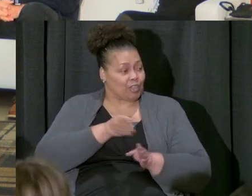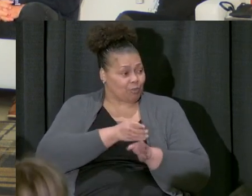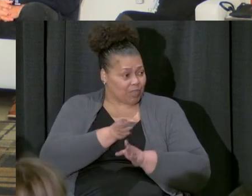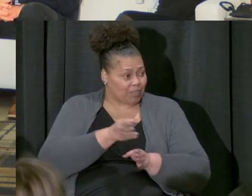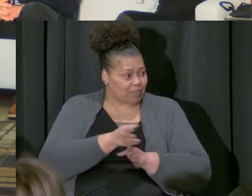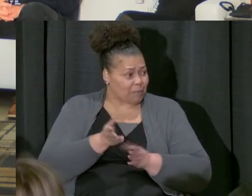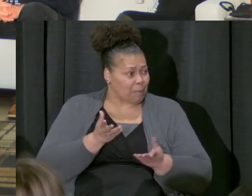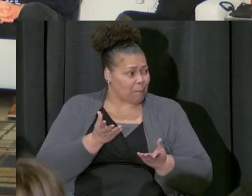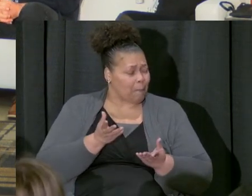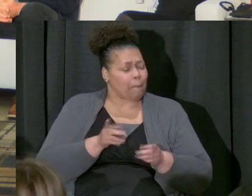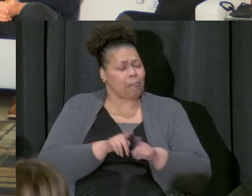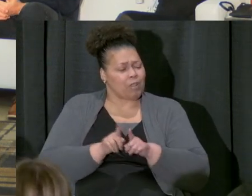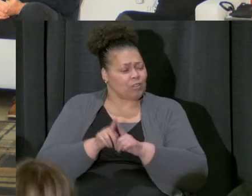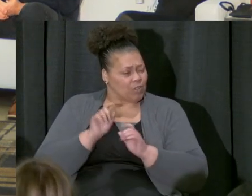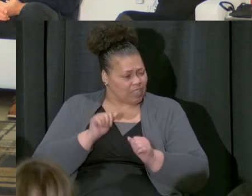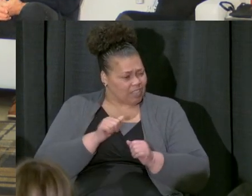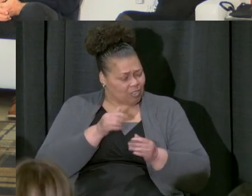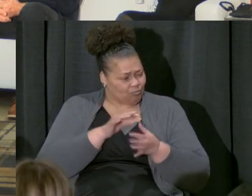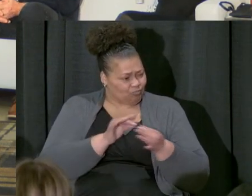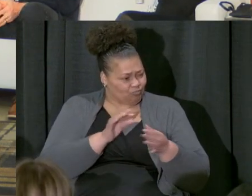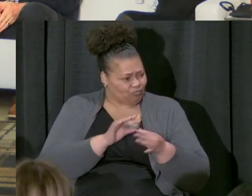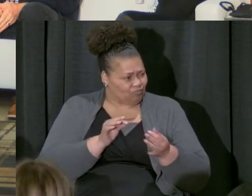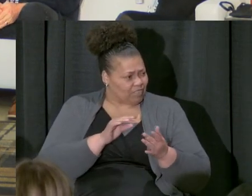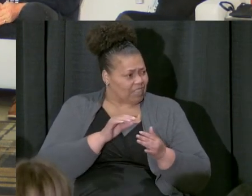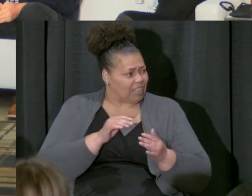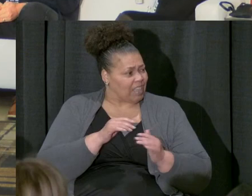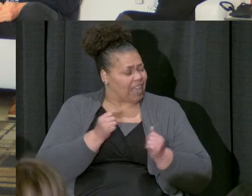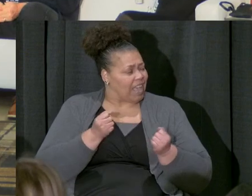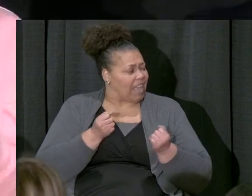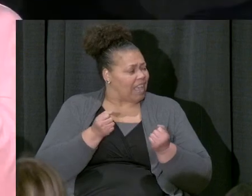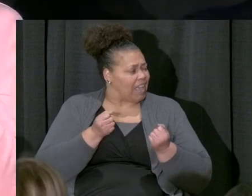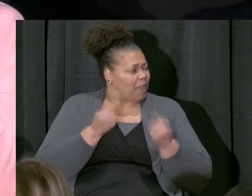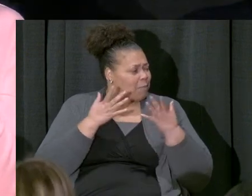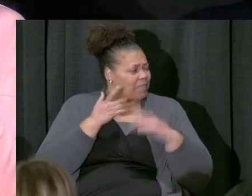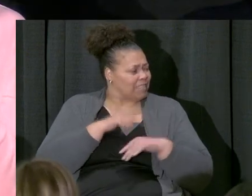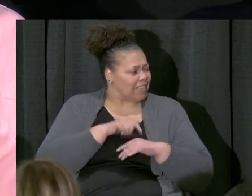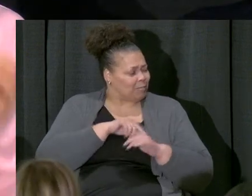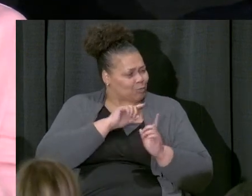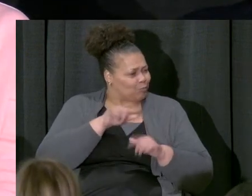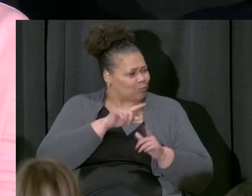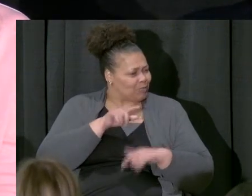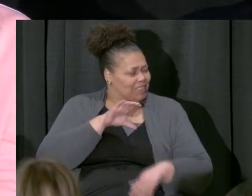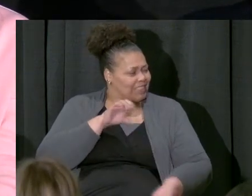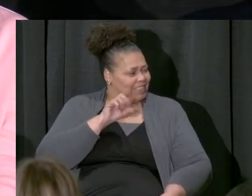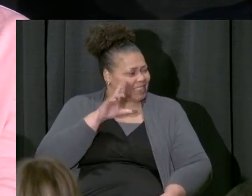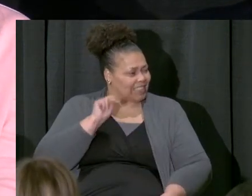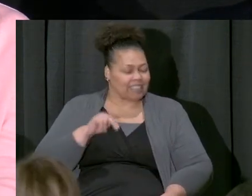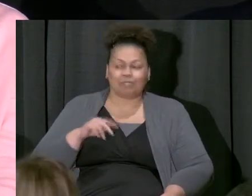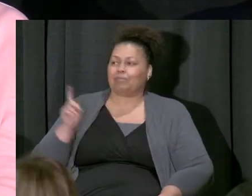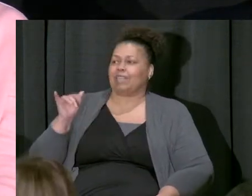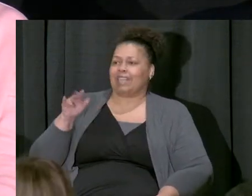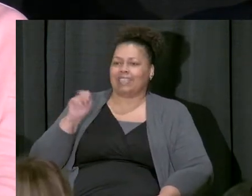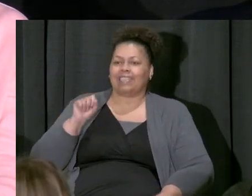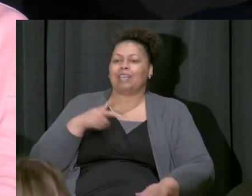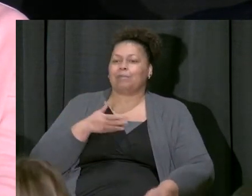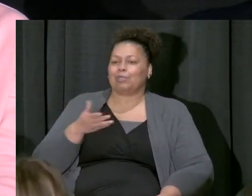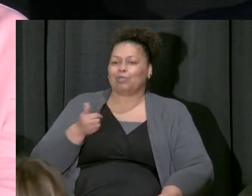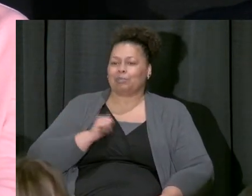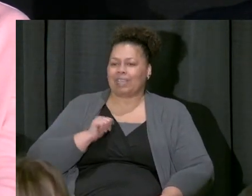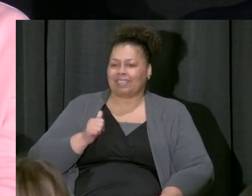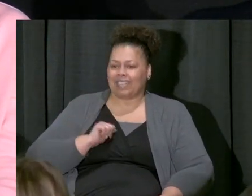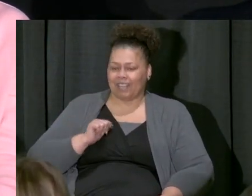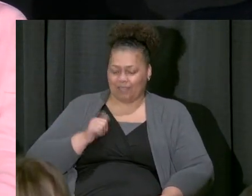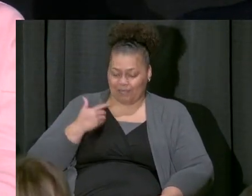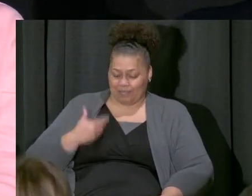and also if you could tell us, how many times have you been to CSUN? Okay, so let me introduce myself